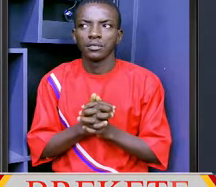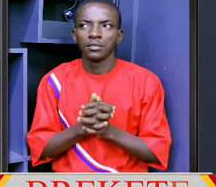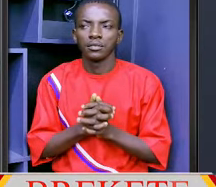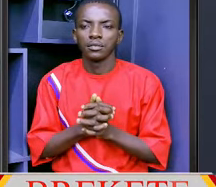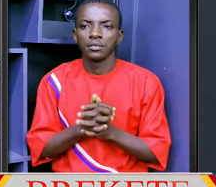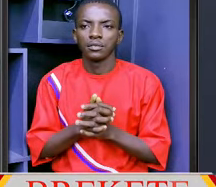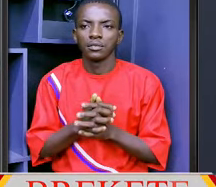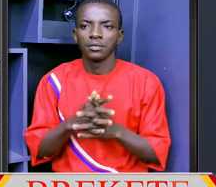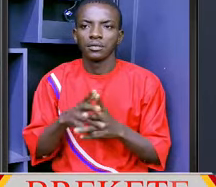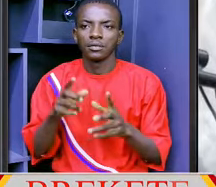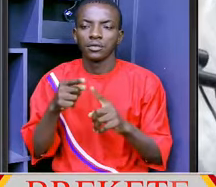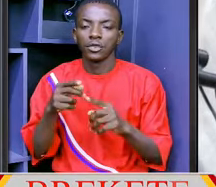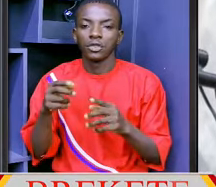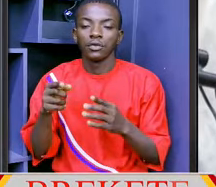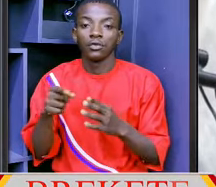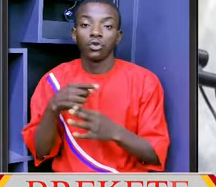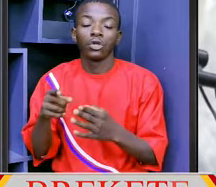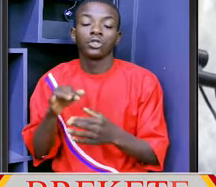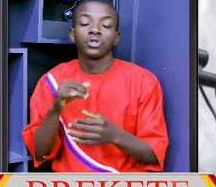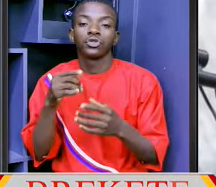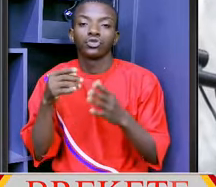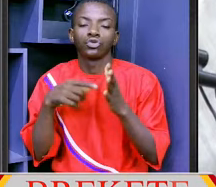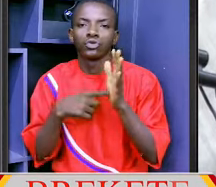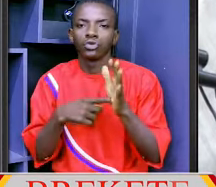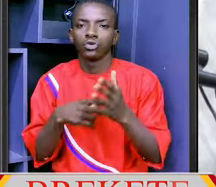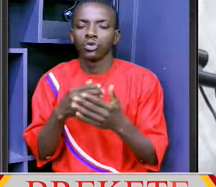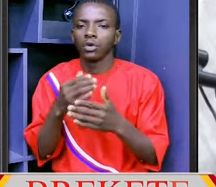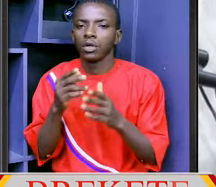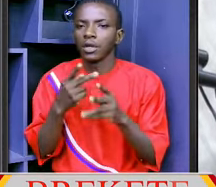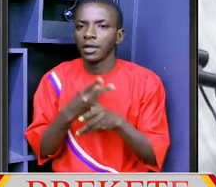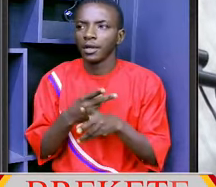Point of correction, we have been showing concern. Which you concern?